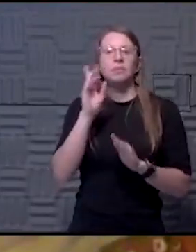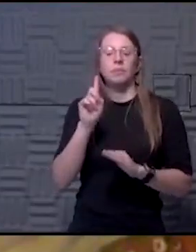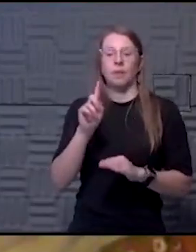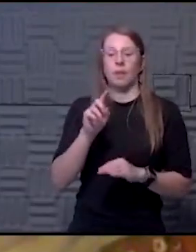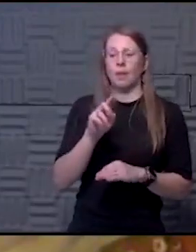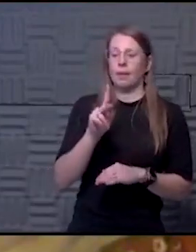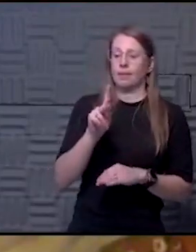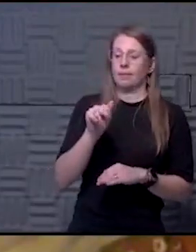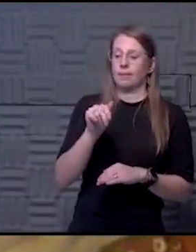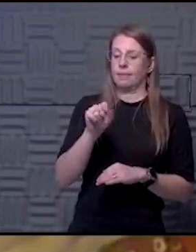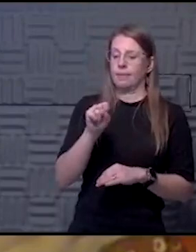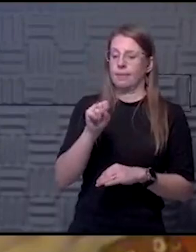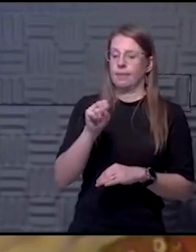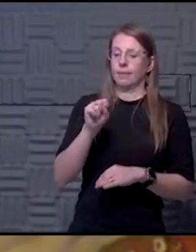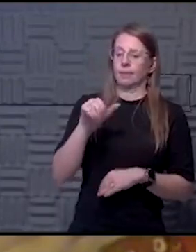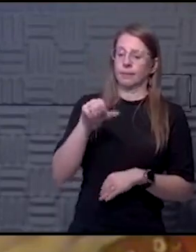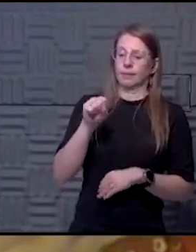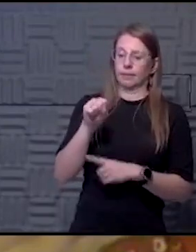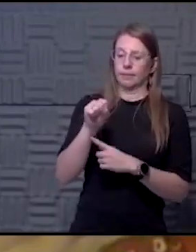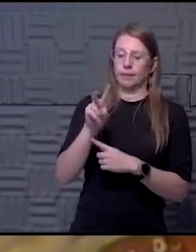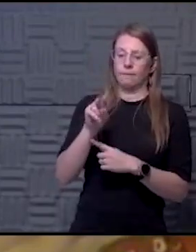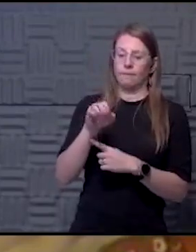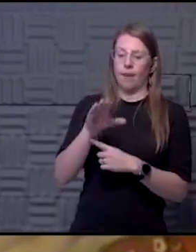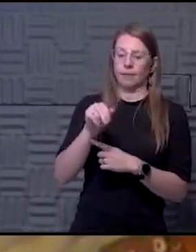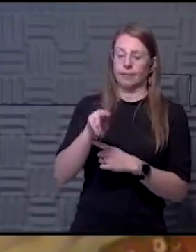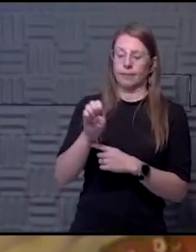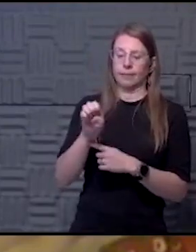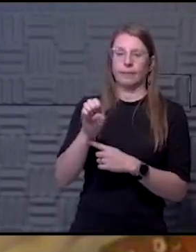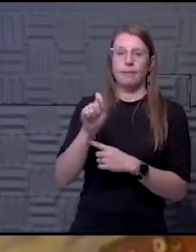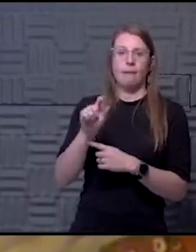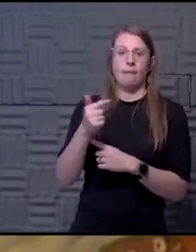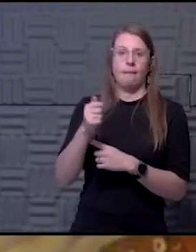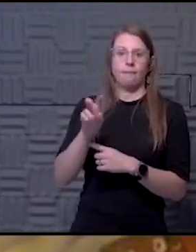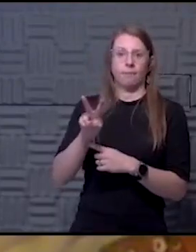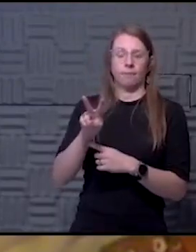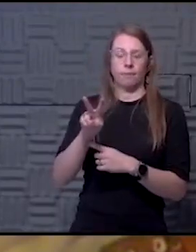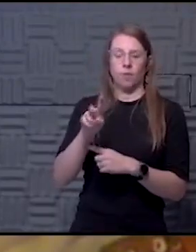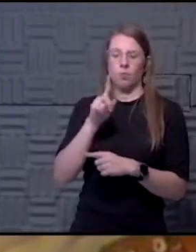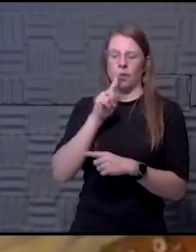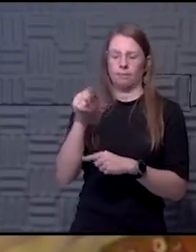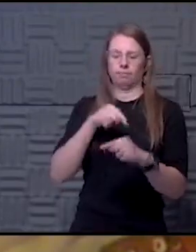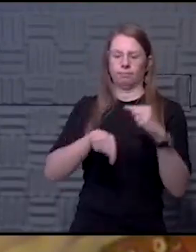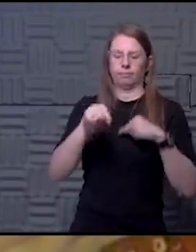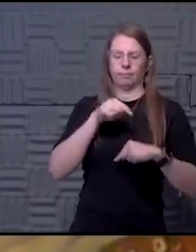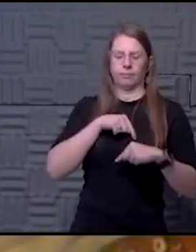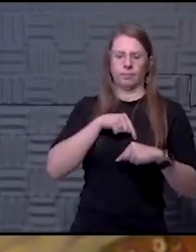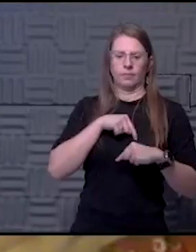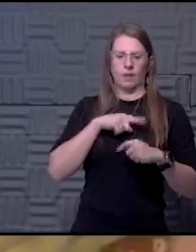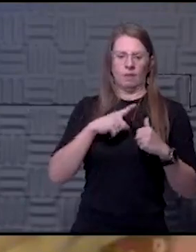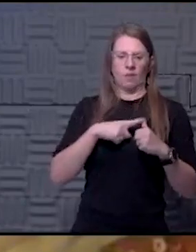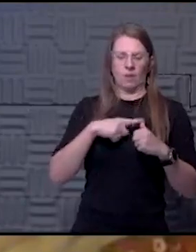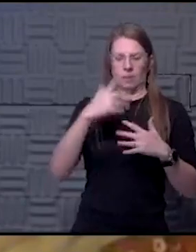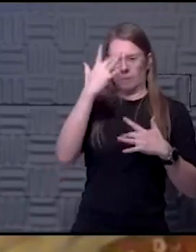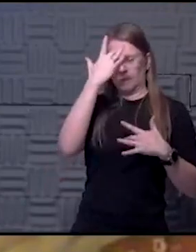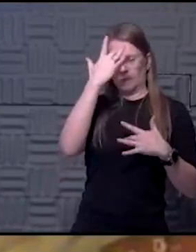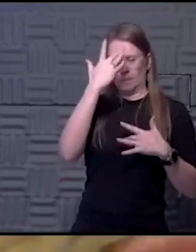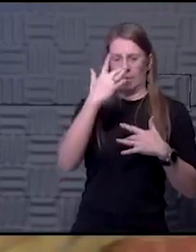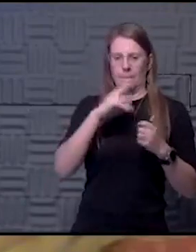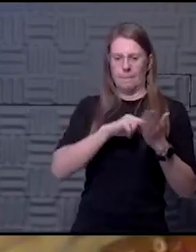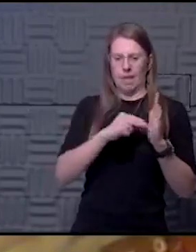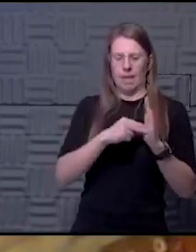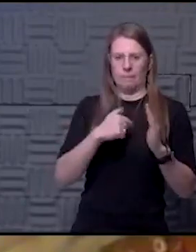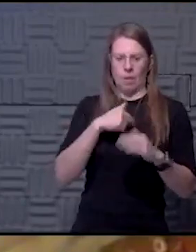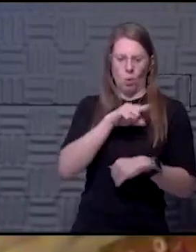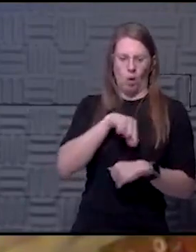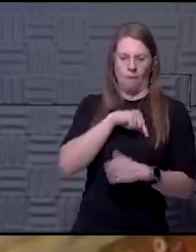has quite a lot of information. Goes back to the earlier question: what's this underlying medical condition that would make one